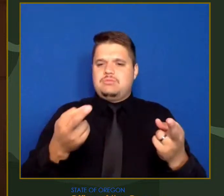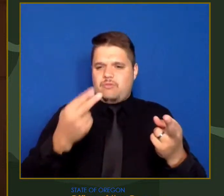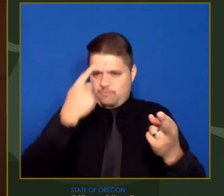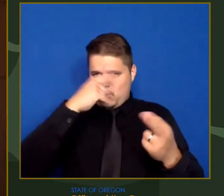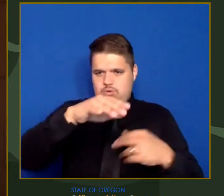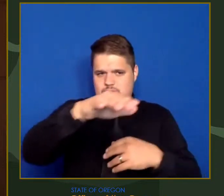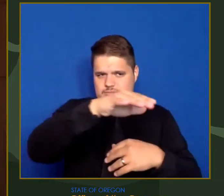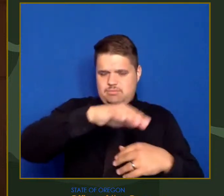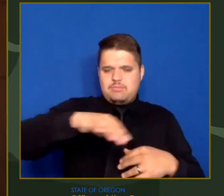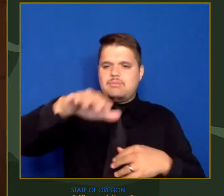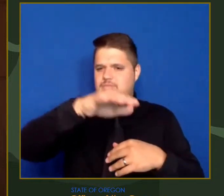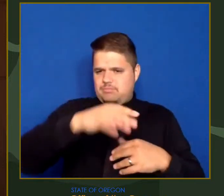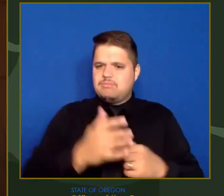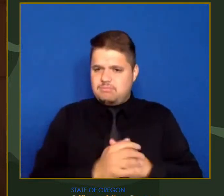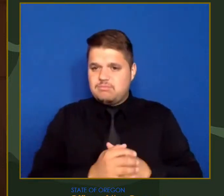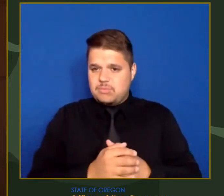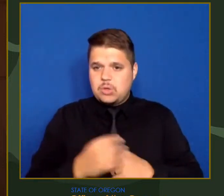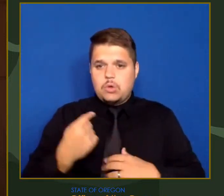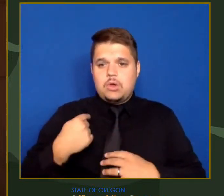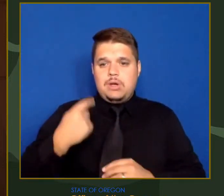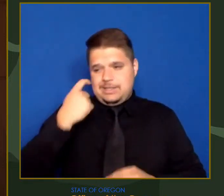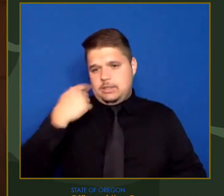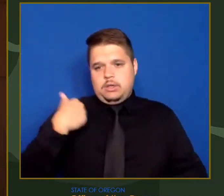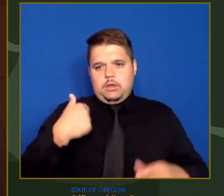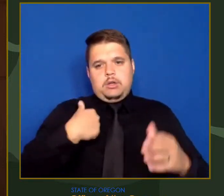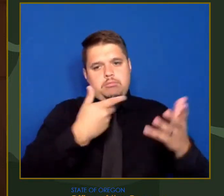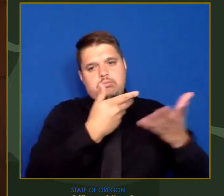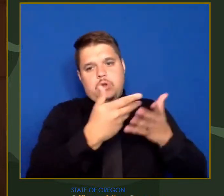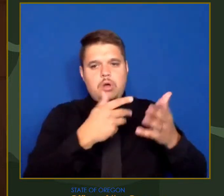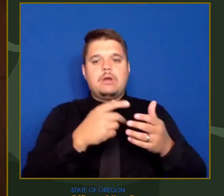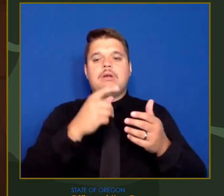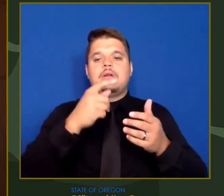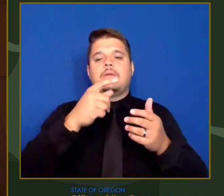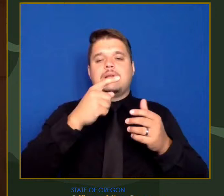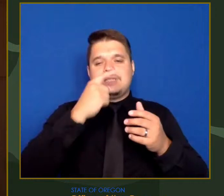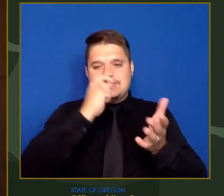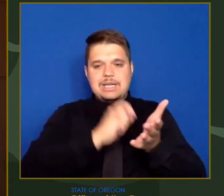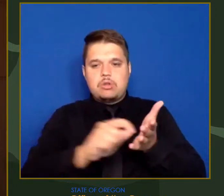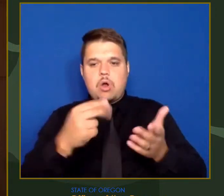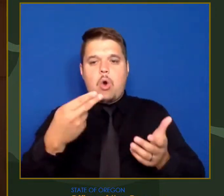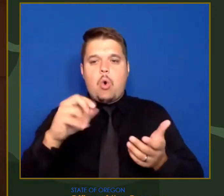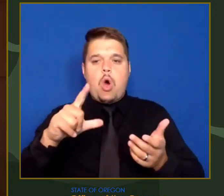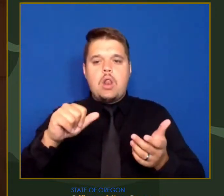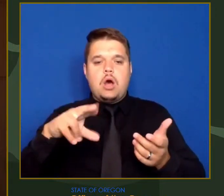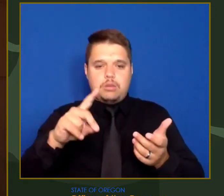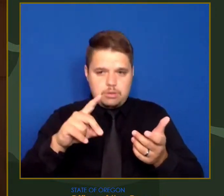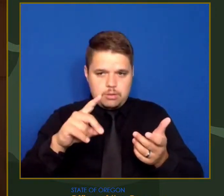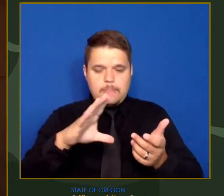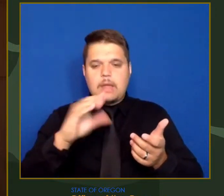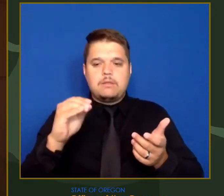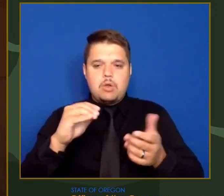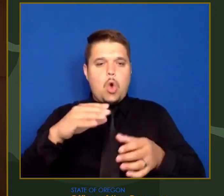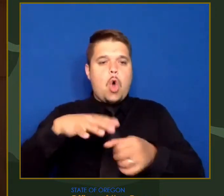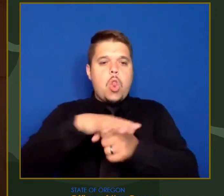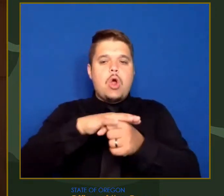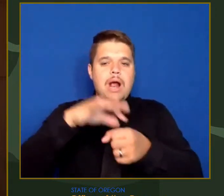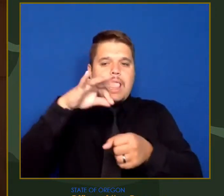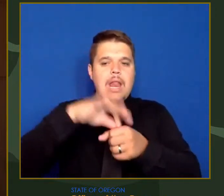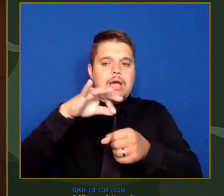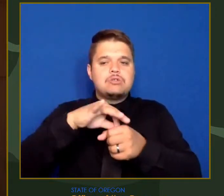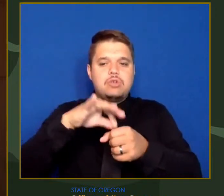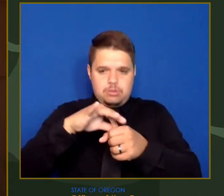to talk with Secretary Haaland multiple times about this, as well as local elected officials. I think everyone